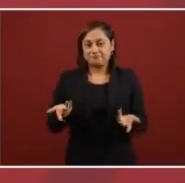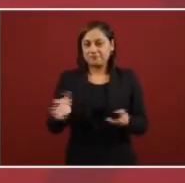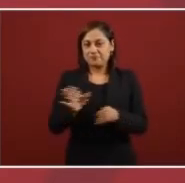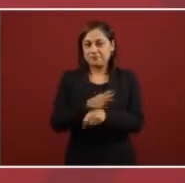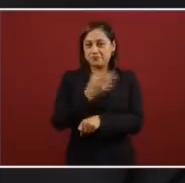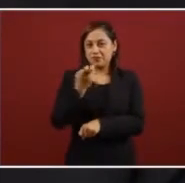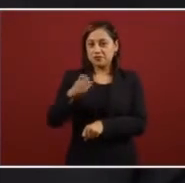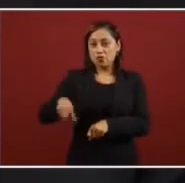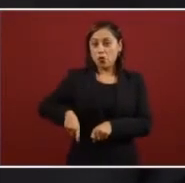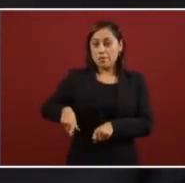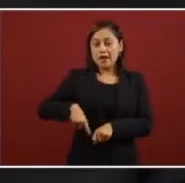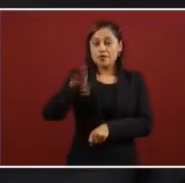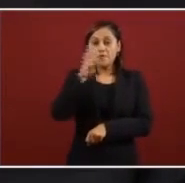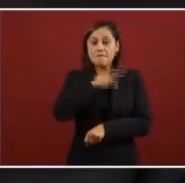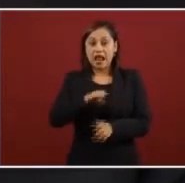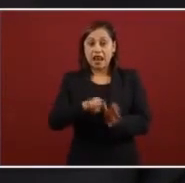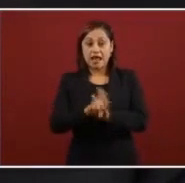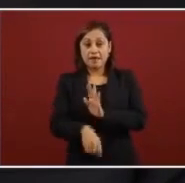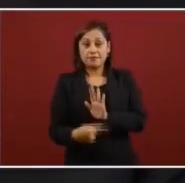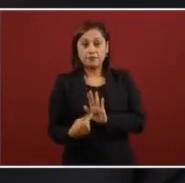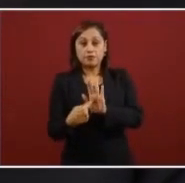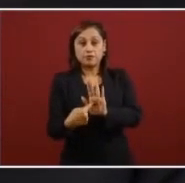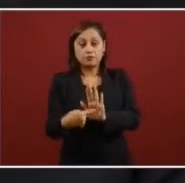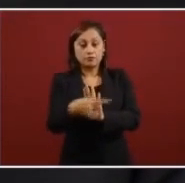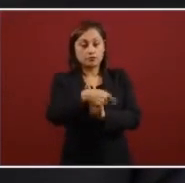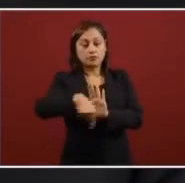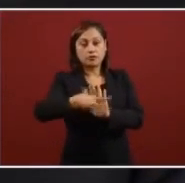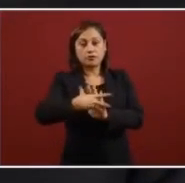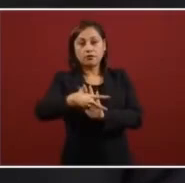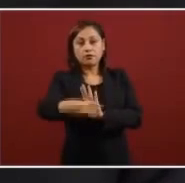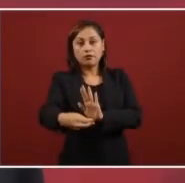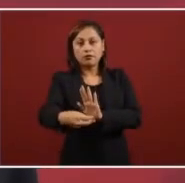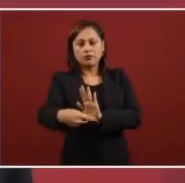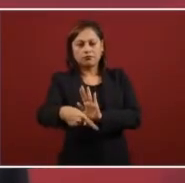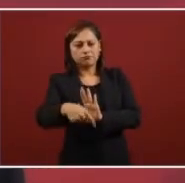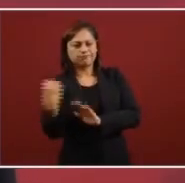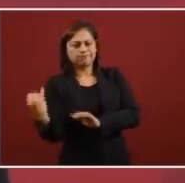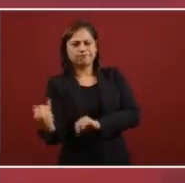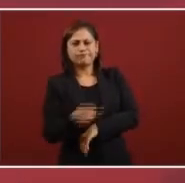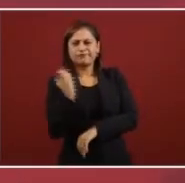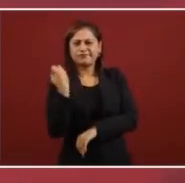And then they had no moral authority